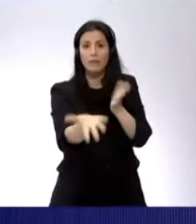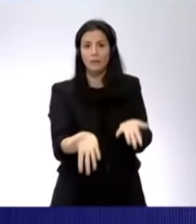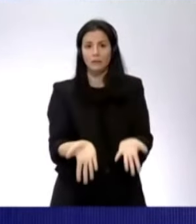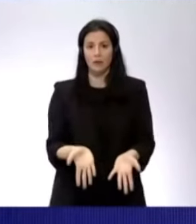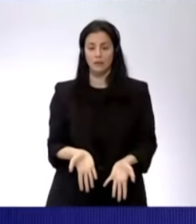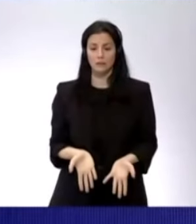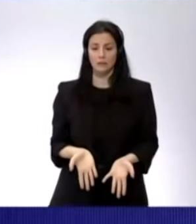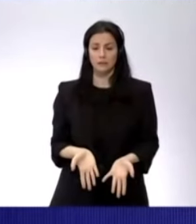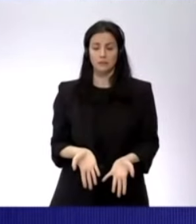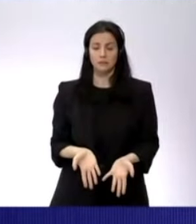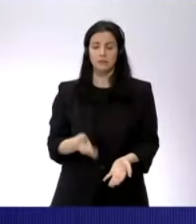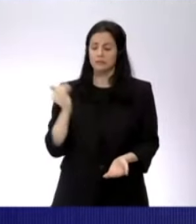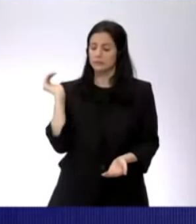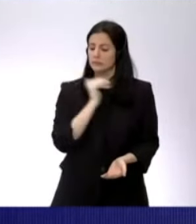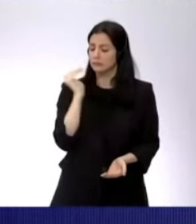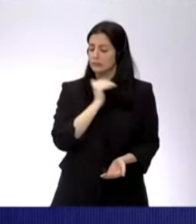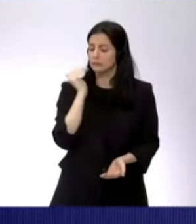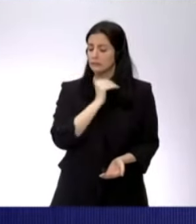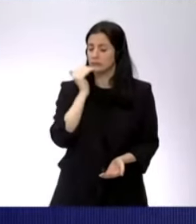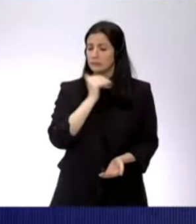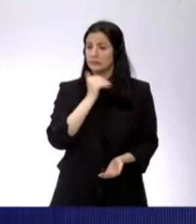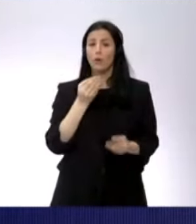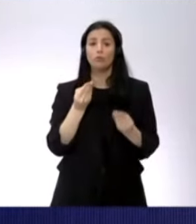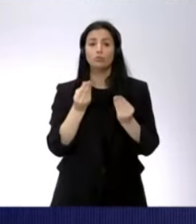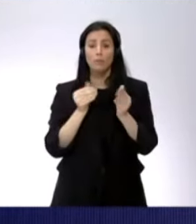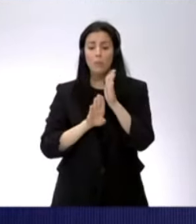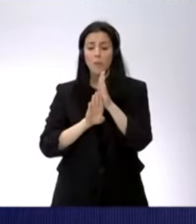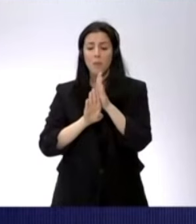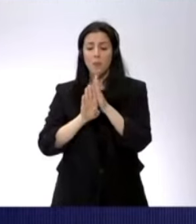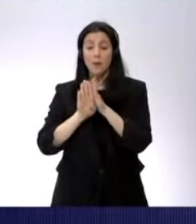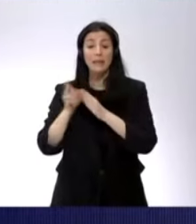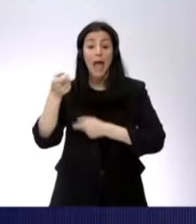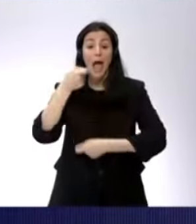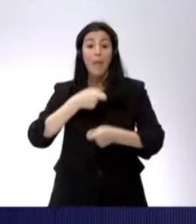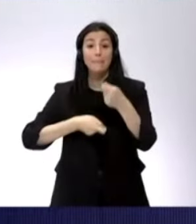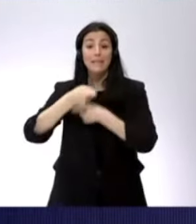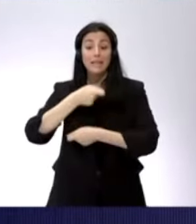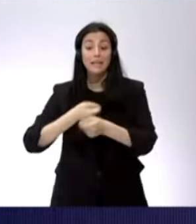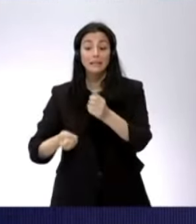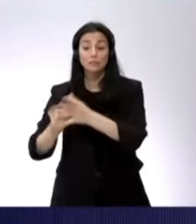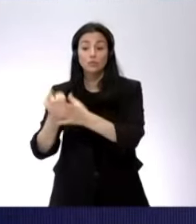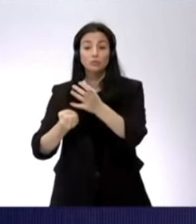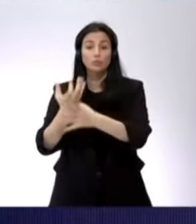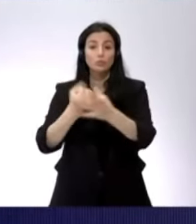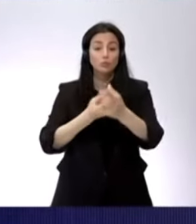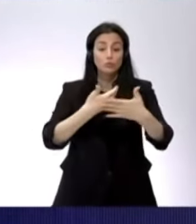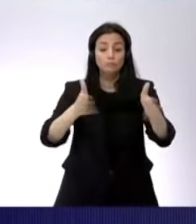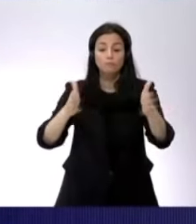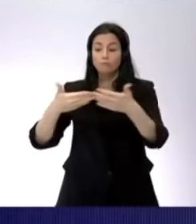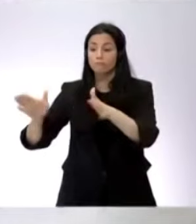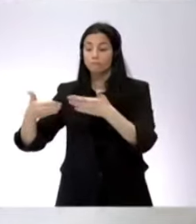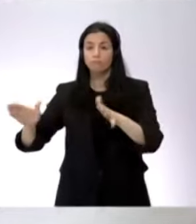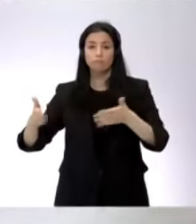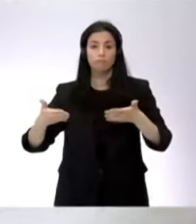supporting people where it matters. My wages, their pensions, their daily lives. My